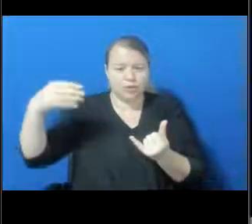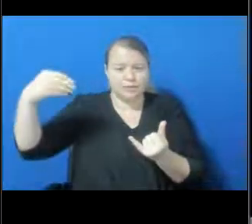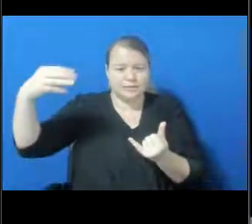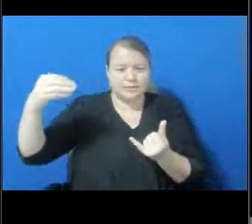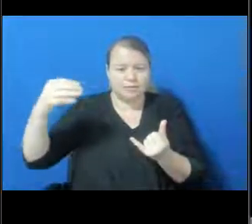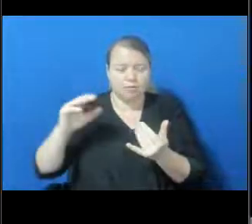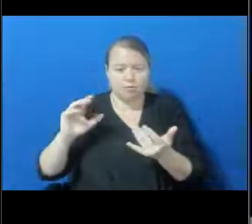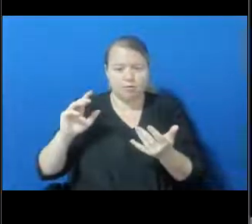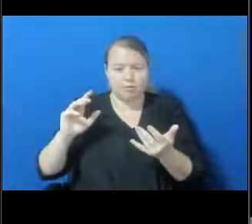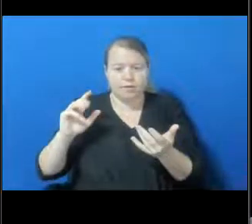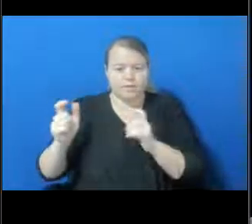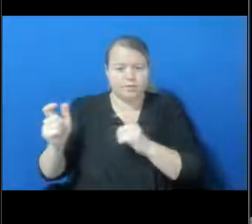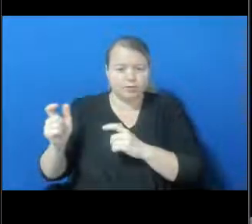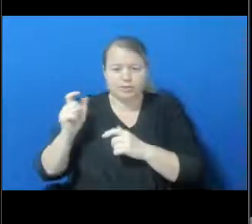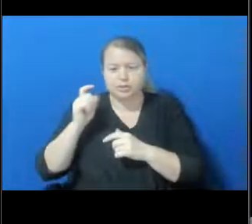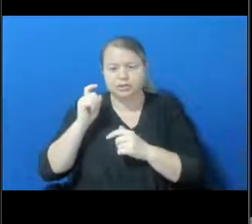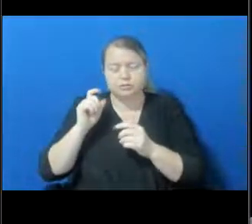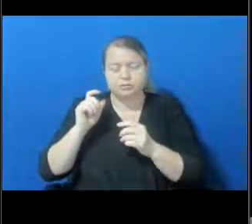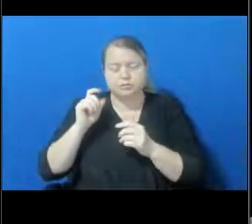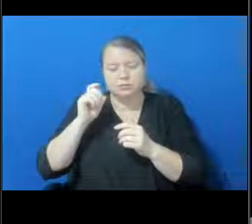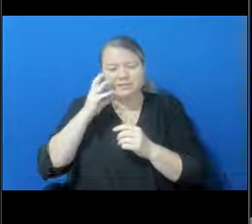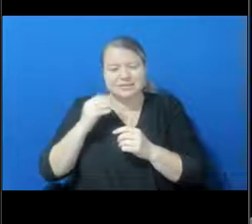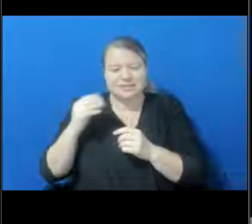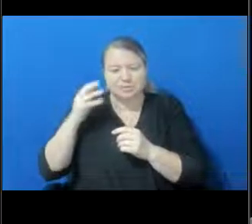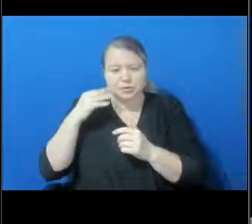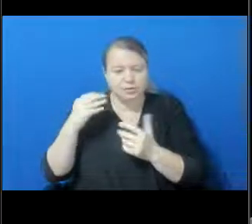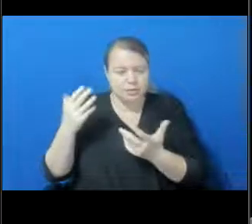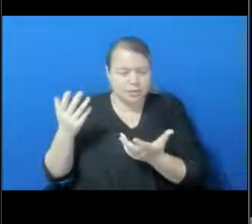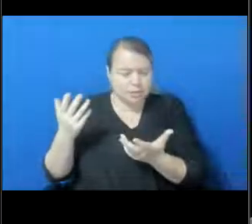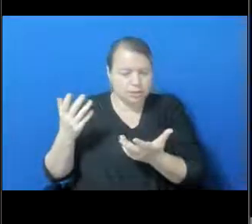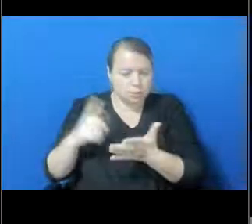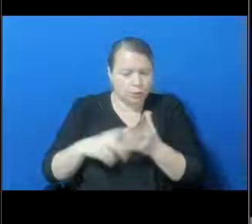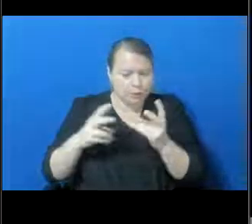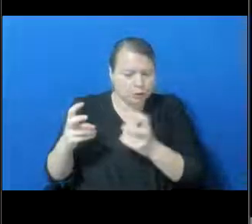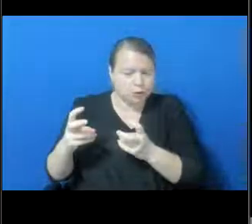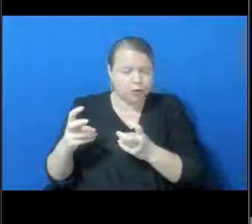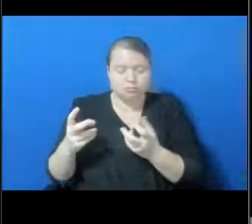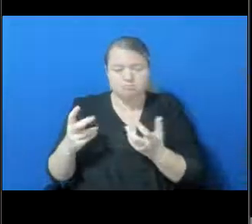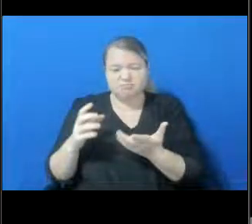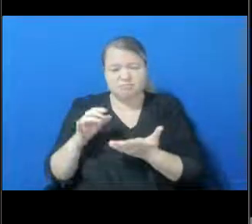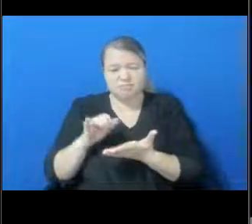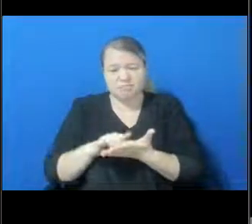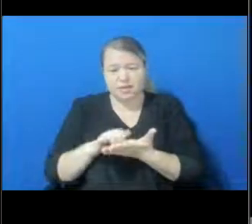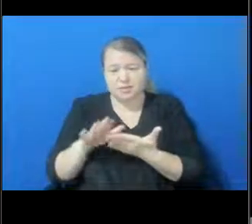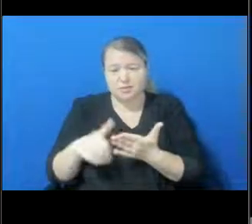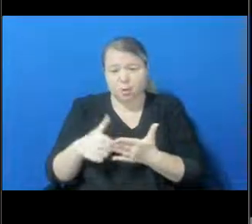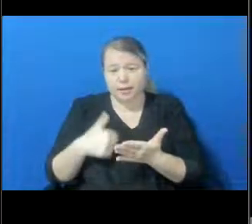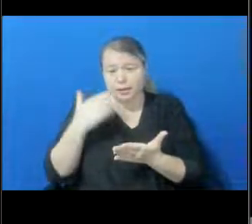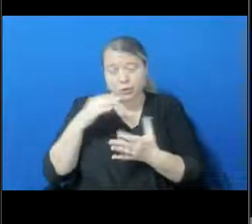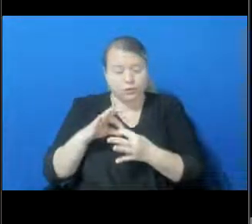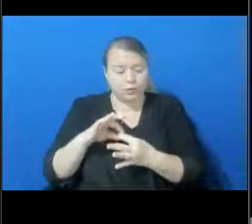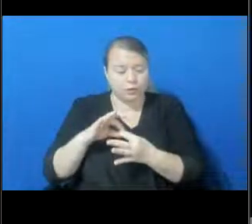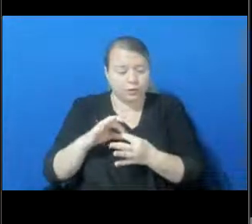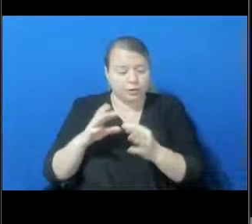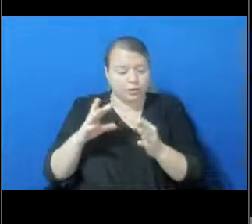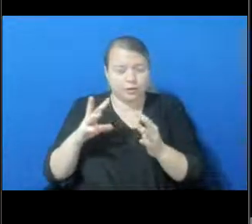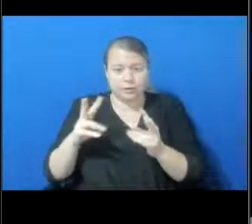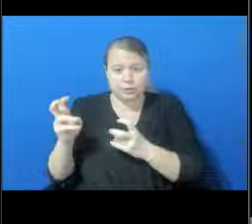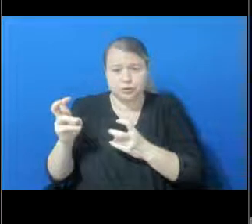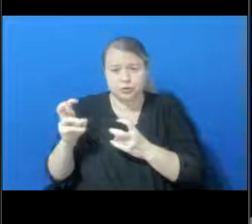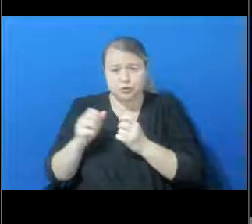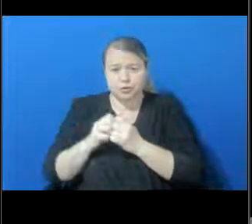is experiencing. But that's as much as I know about the issues